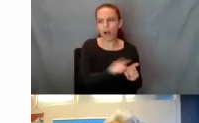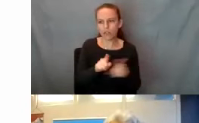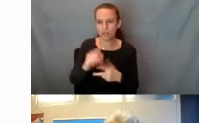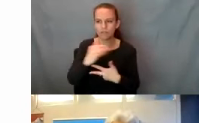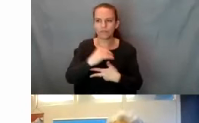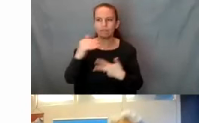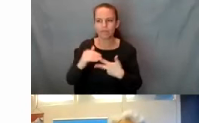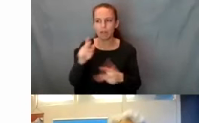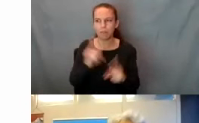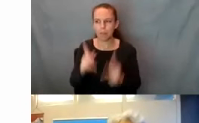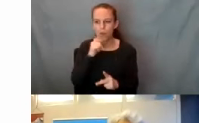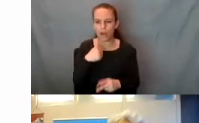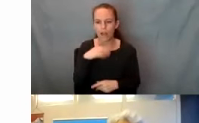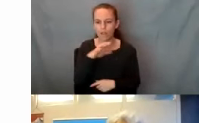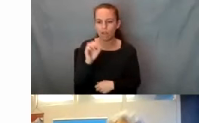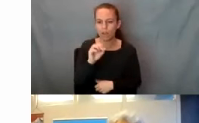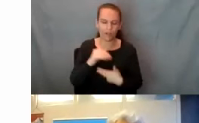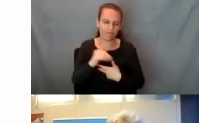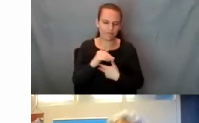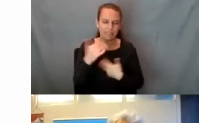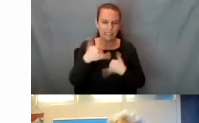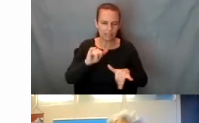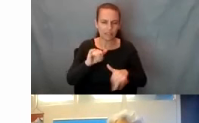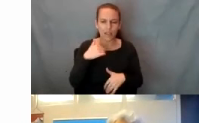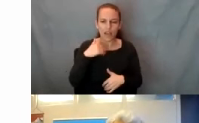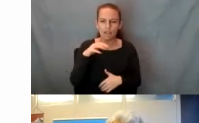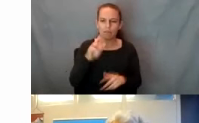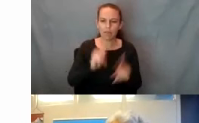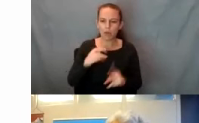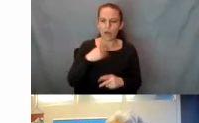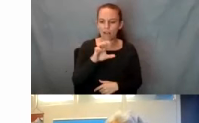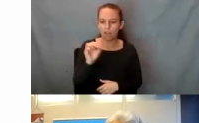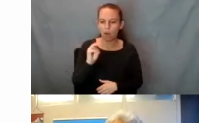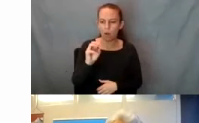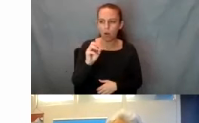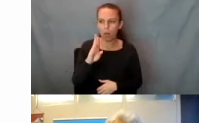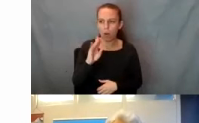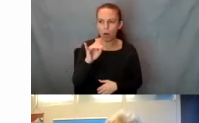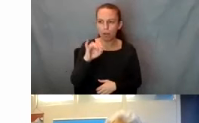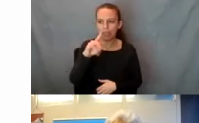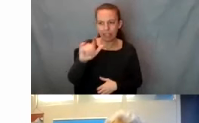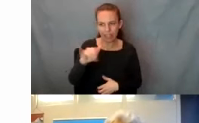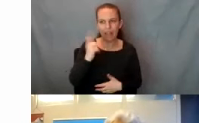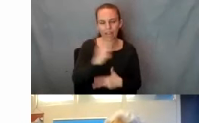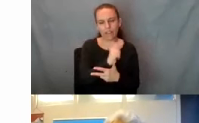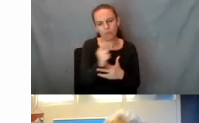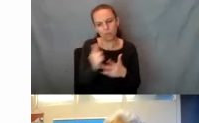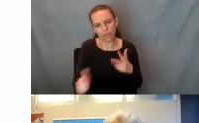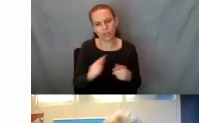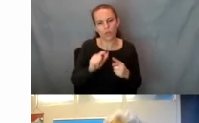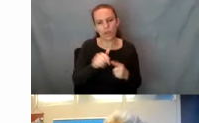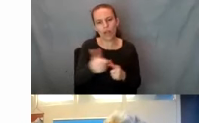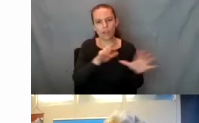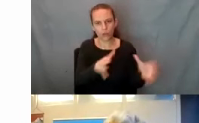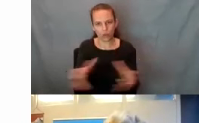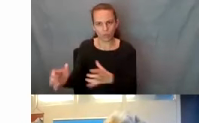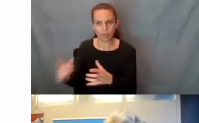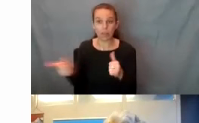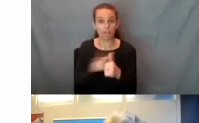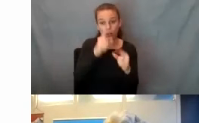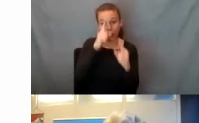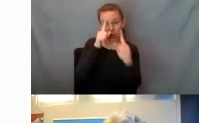then going on to other population groups in order to end transmission. But the first goal is to reduce deaths, reduce